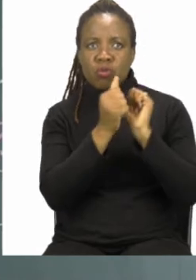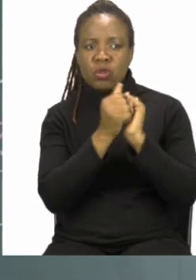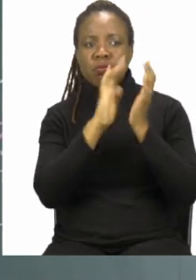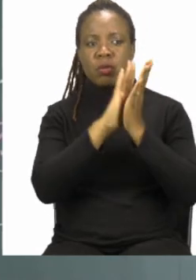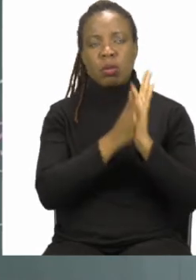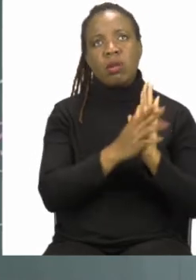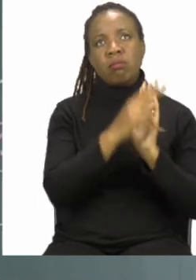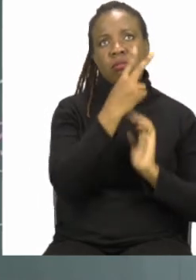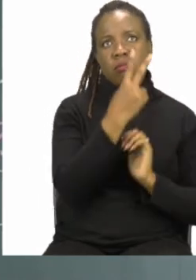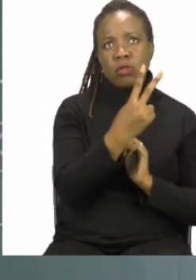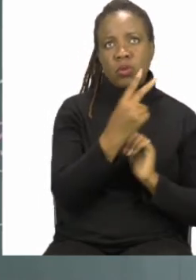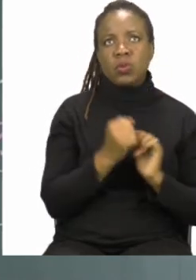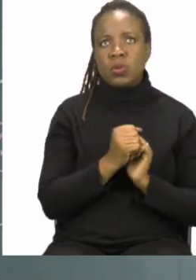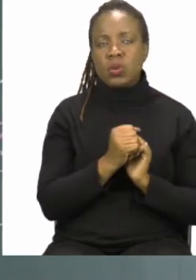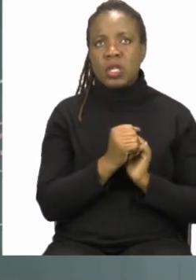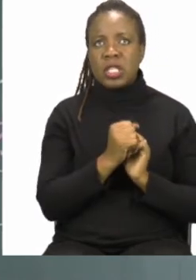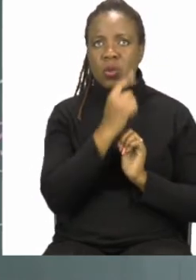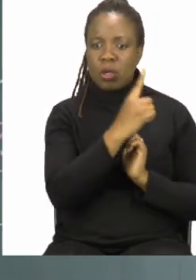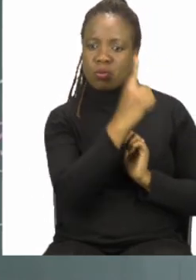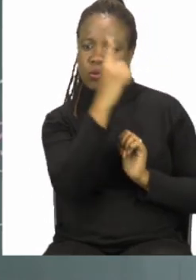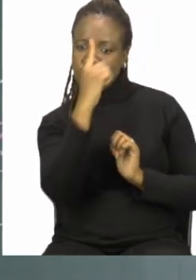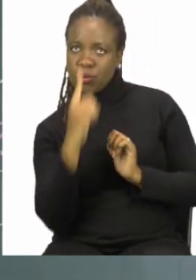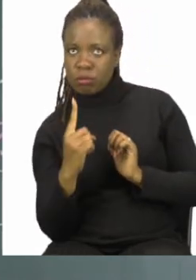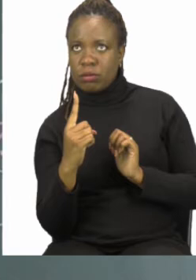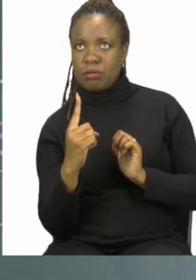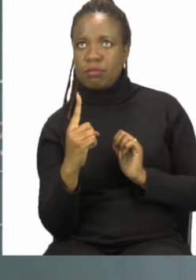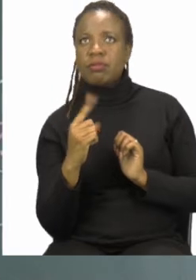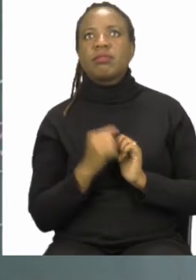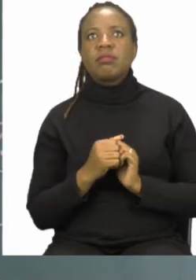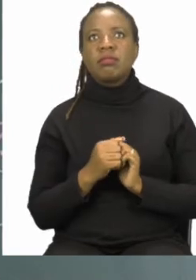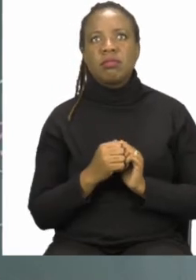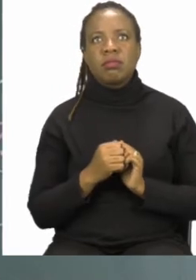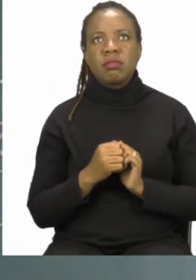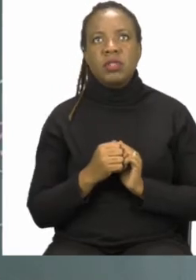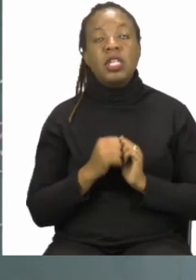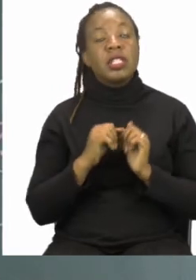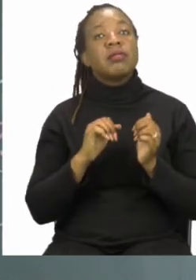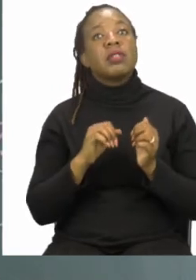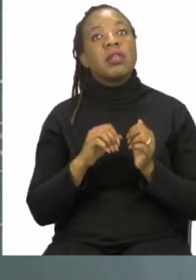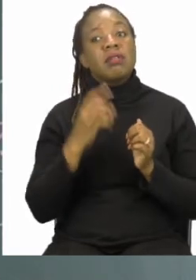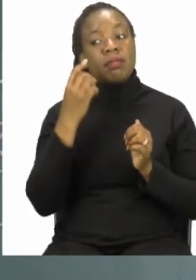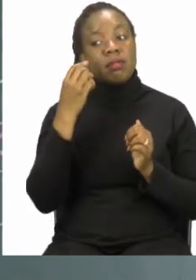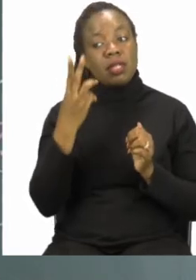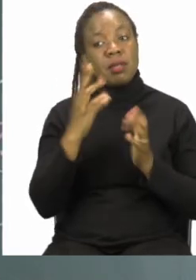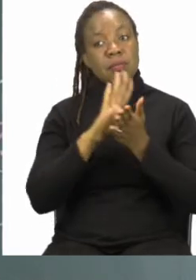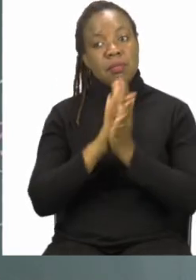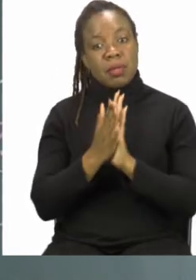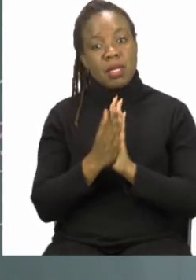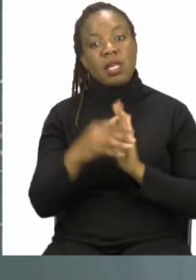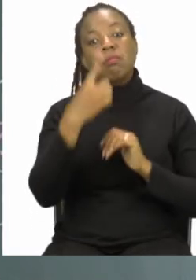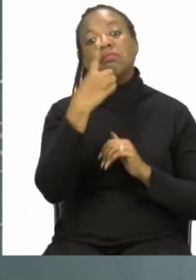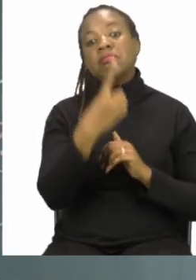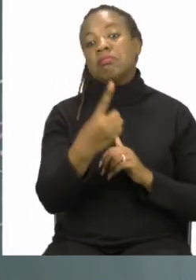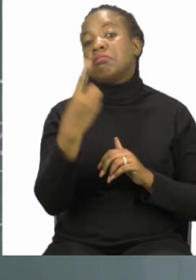2. And then that 10 comes to the unit, changing our 3 into a